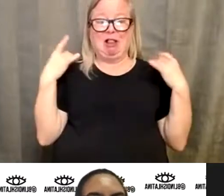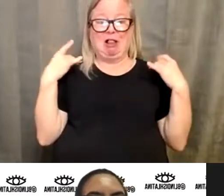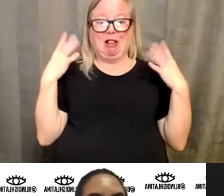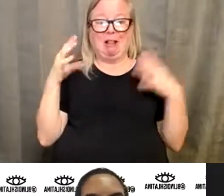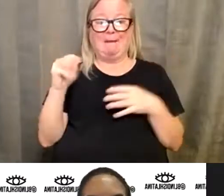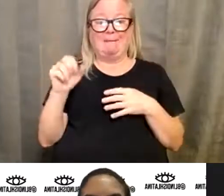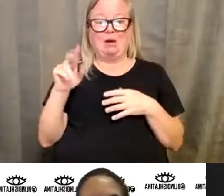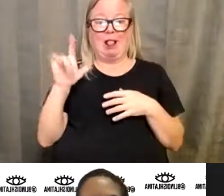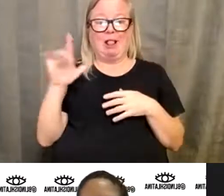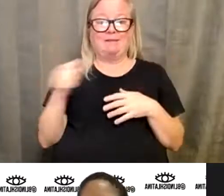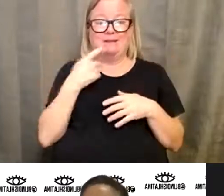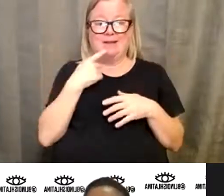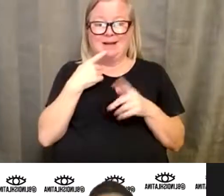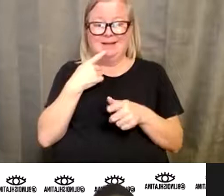right.